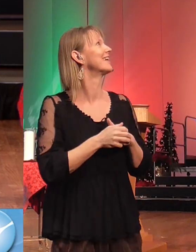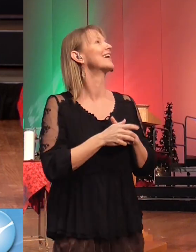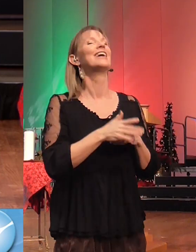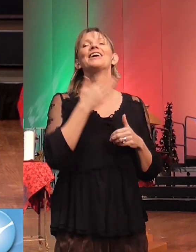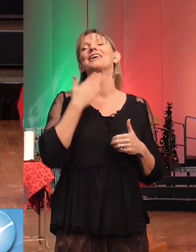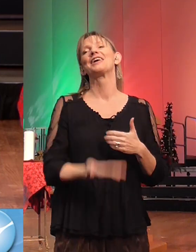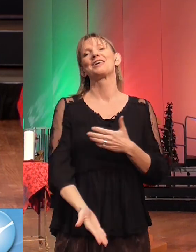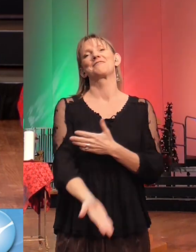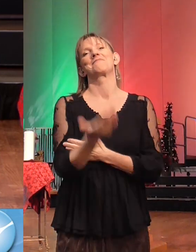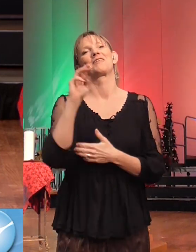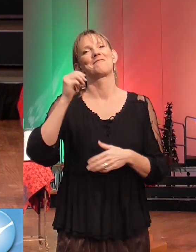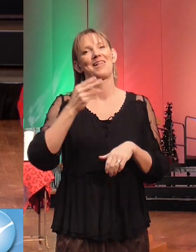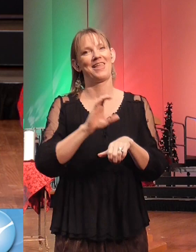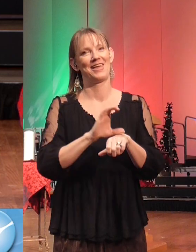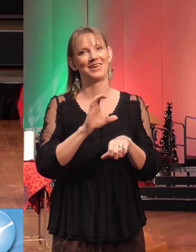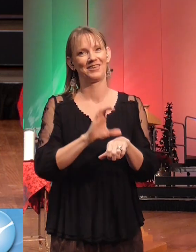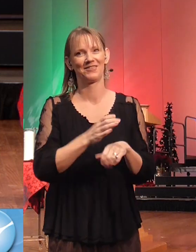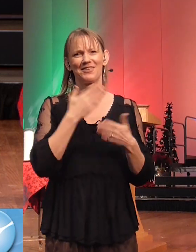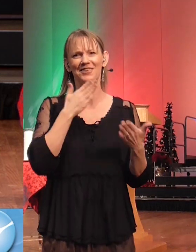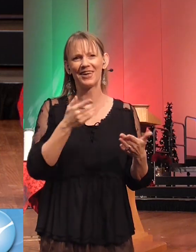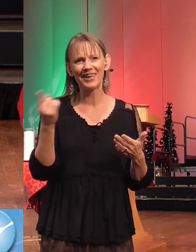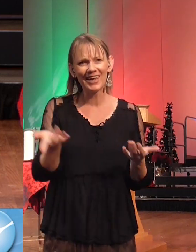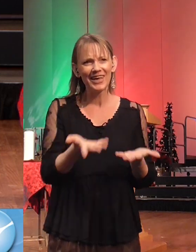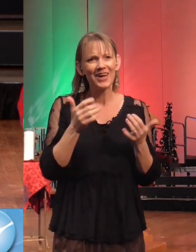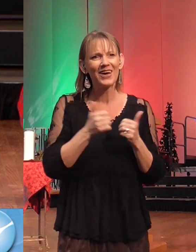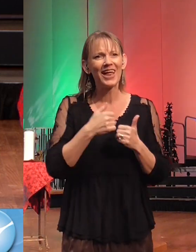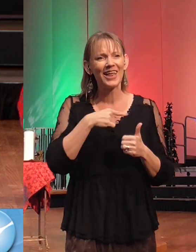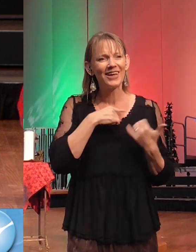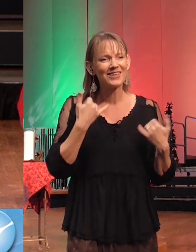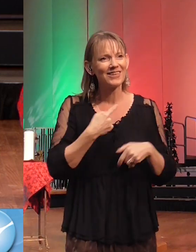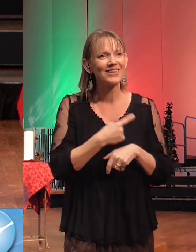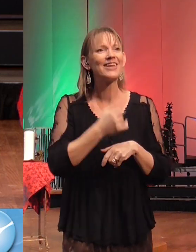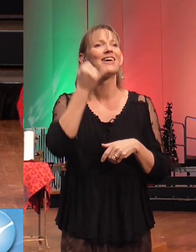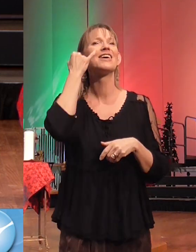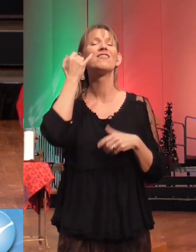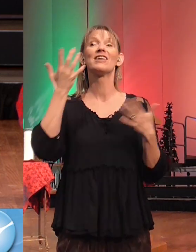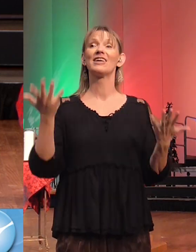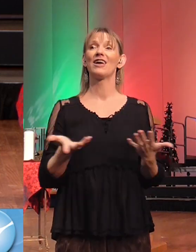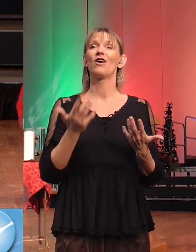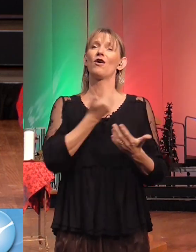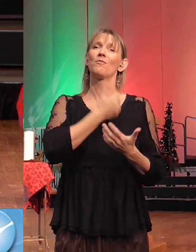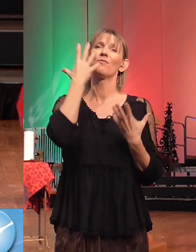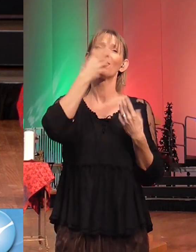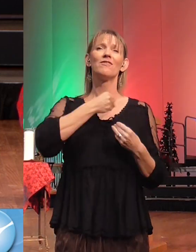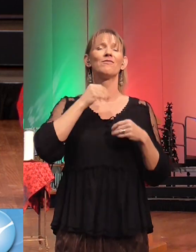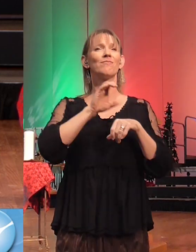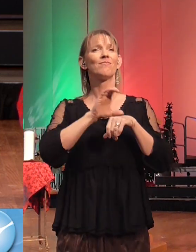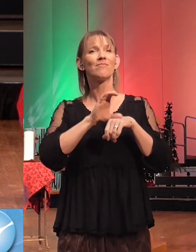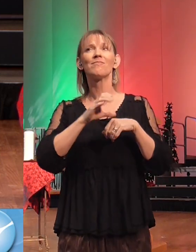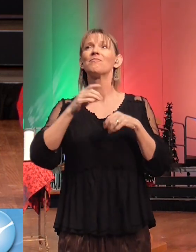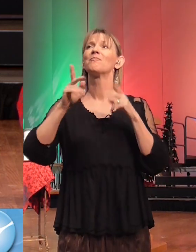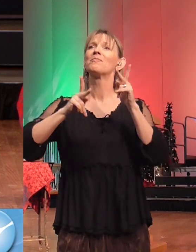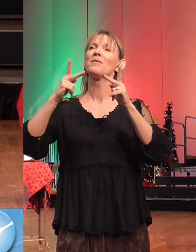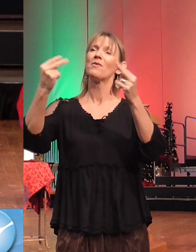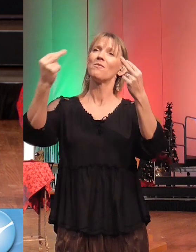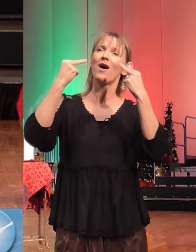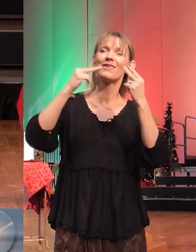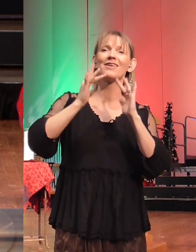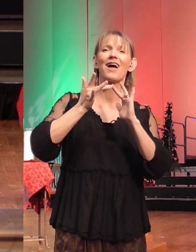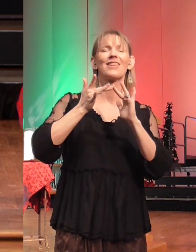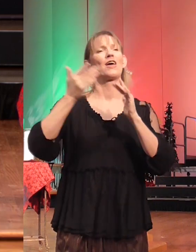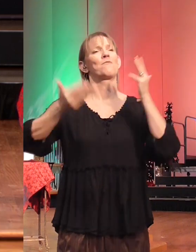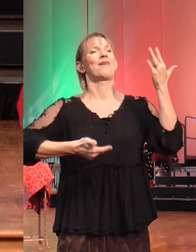Good morning, Mile High Church. It's so good to have you here with us. Those of you right here in our beautiful sanctuary, those of you watching online,